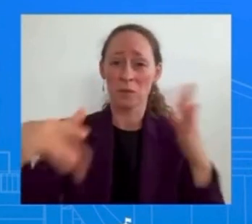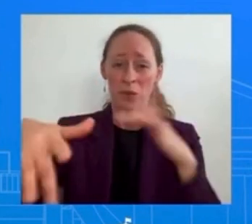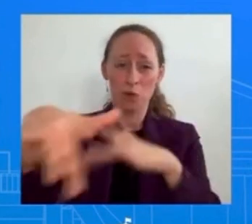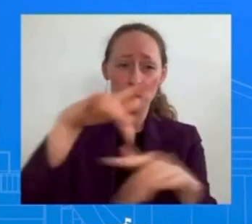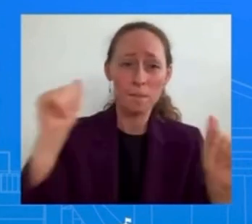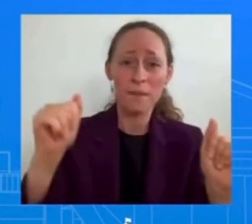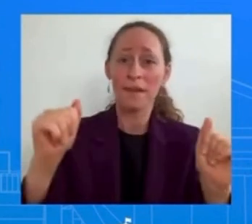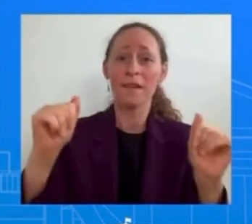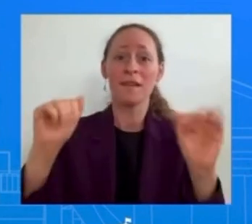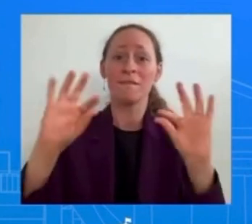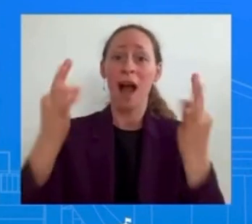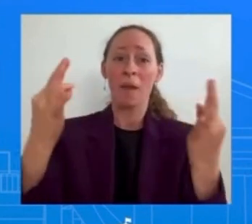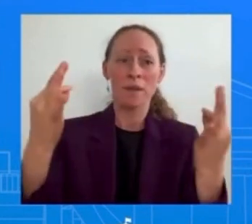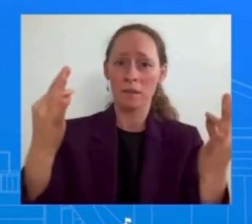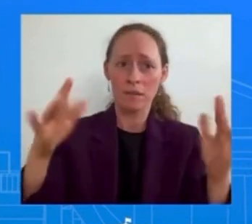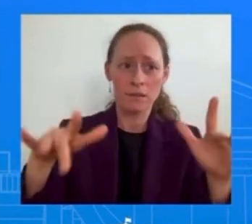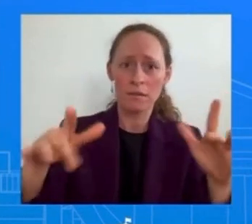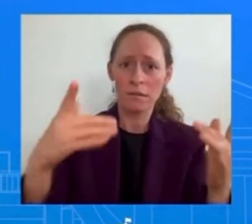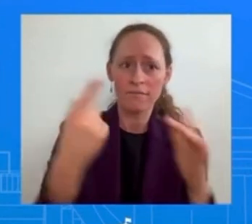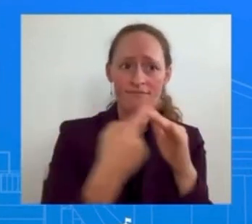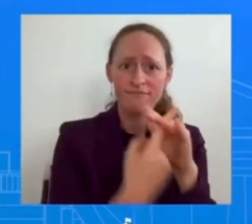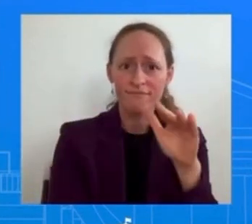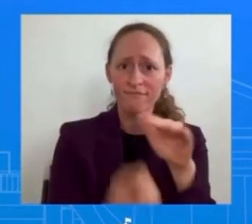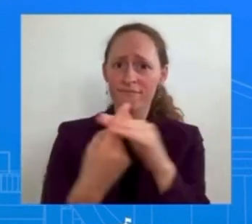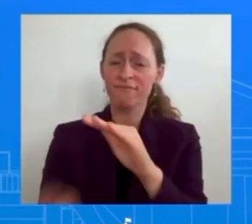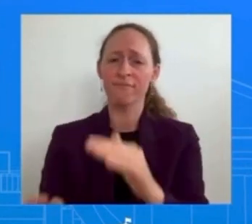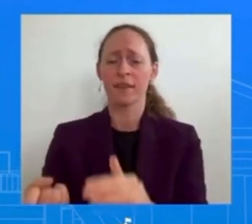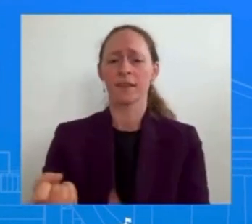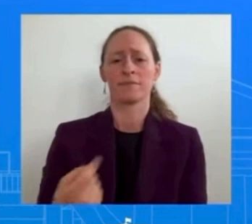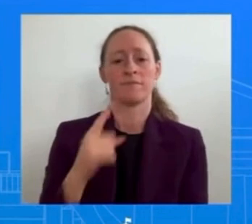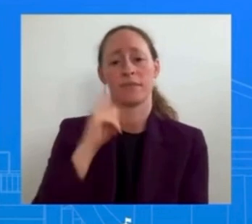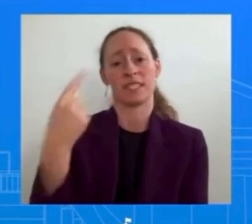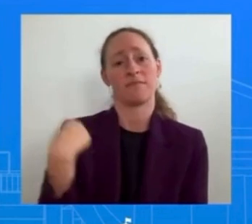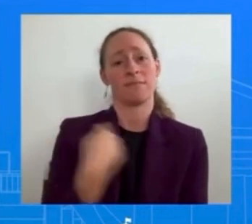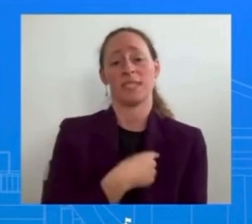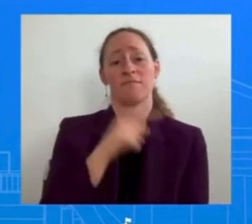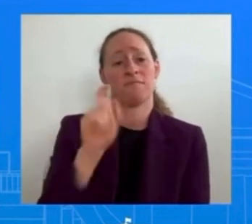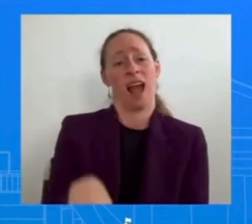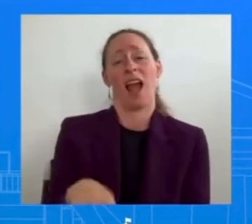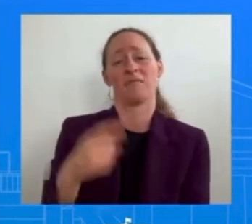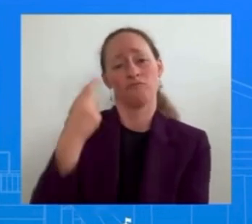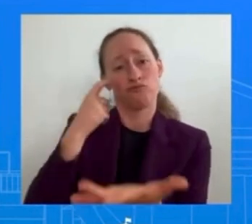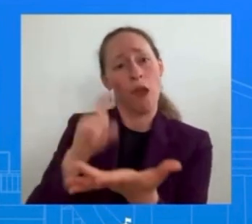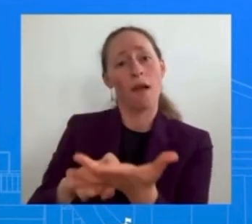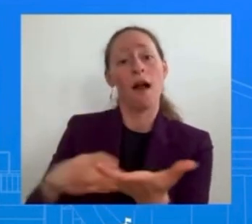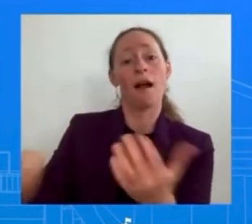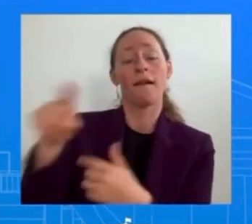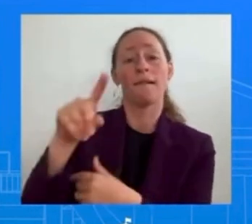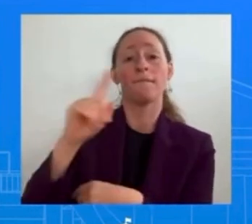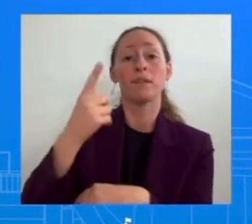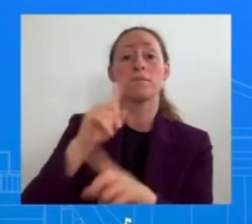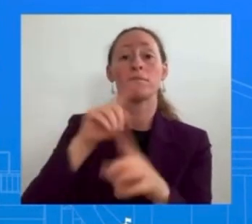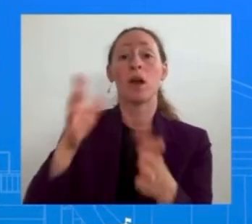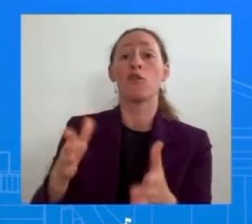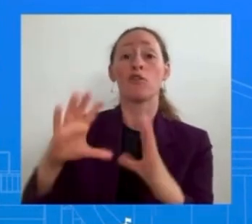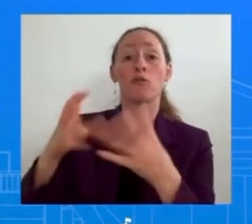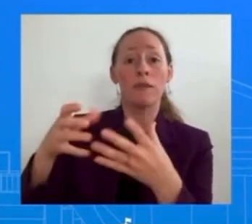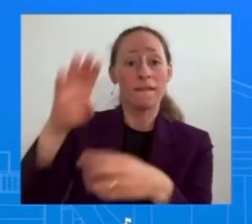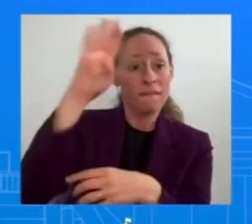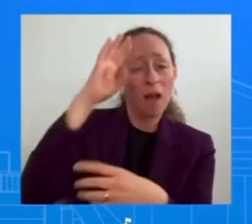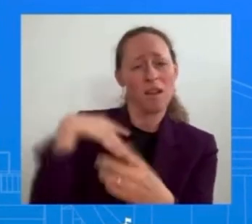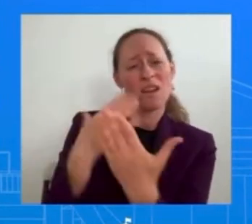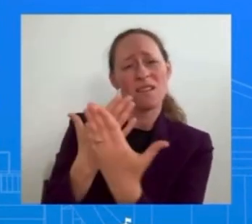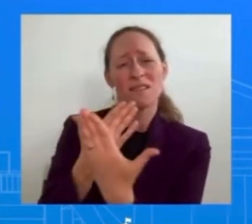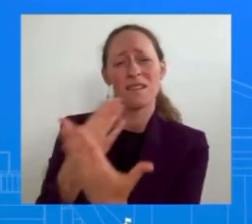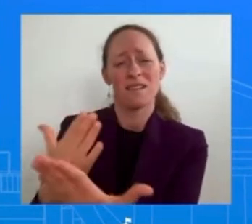brave firefighters who are on the front lines, who are dealing with this response and recovery effort. Early today, we announced that